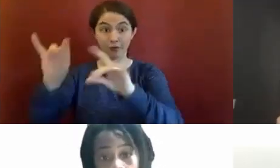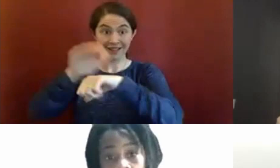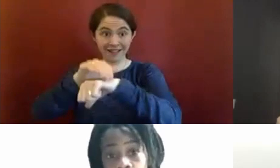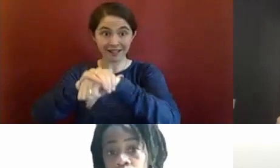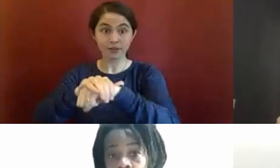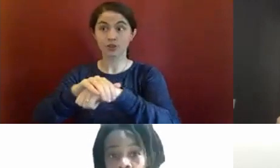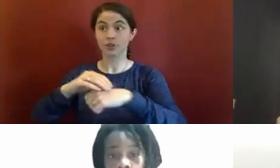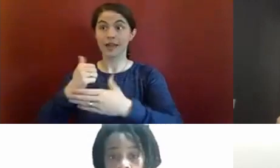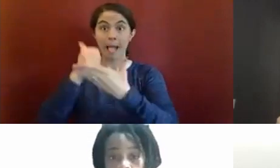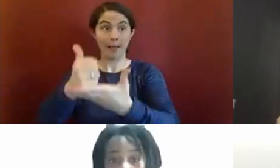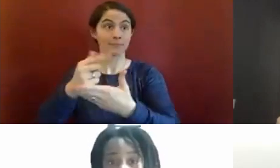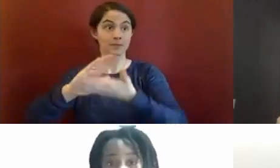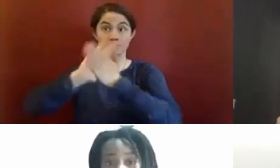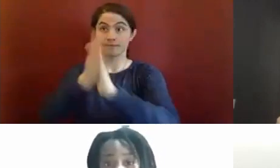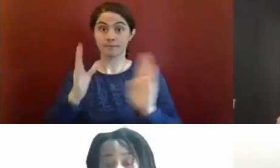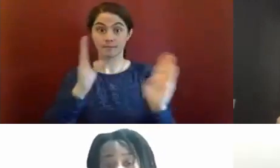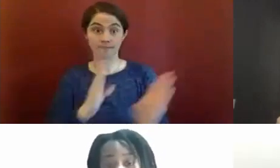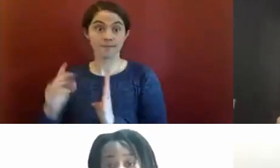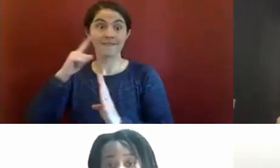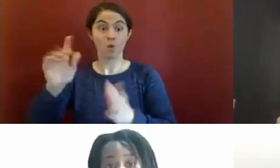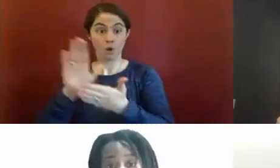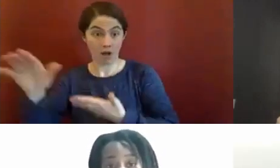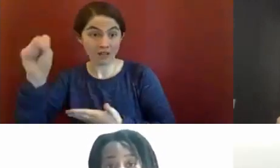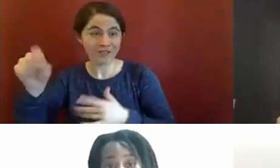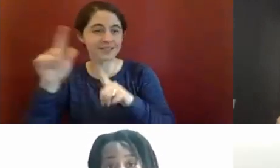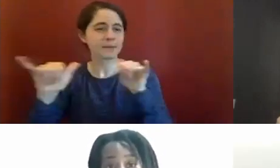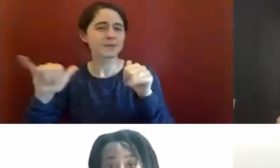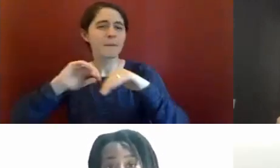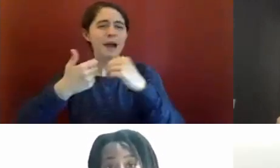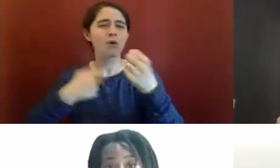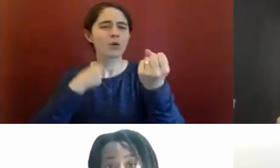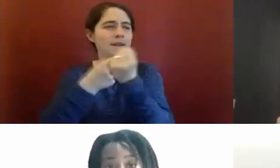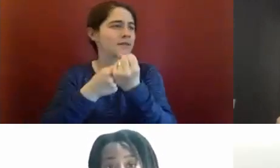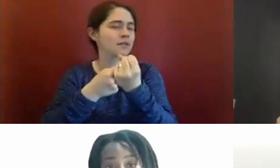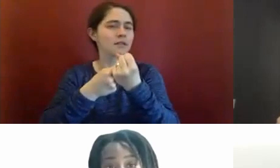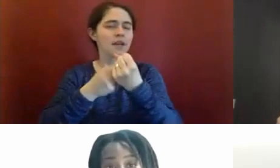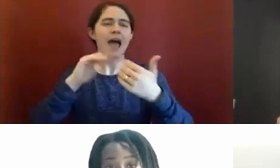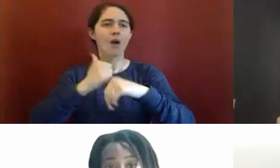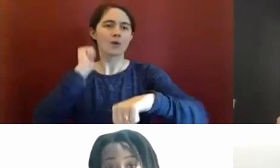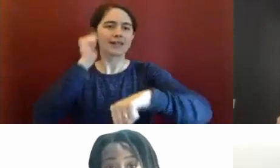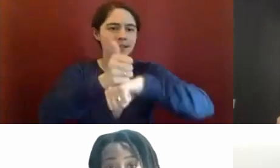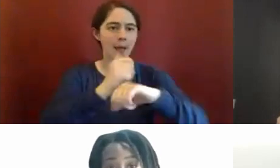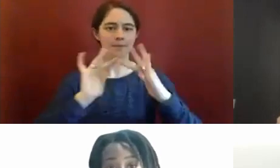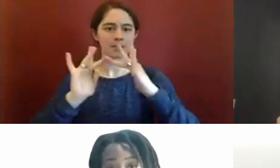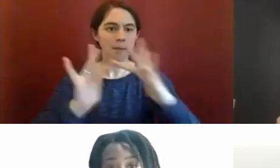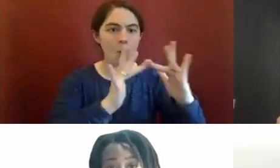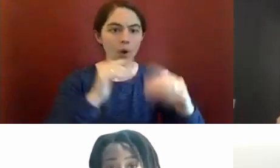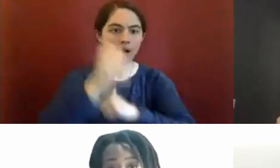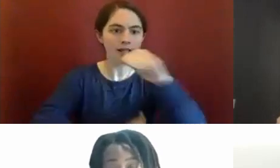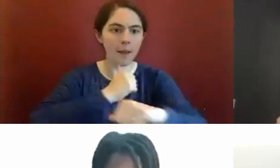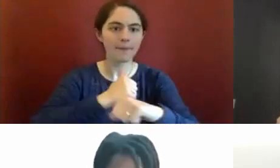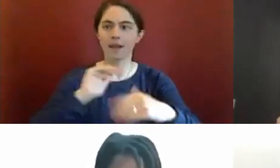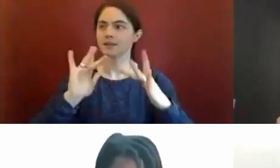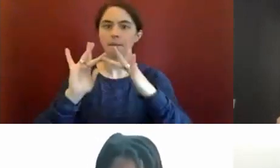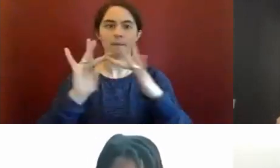we create a network of support? Where are the alums, the immigrant alums, the EL alums of